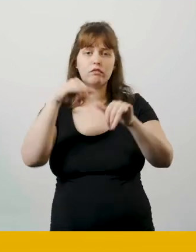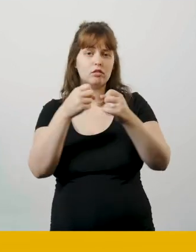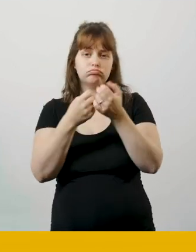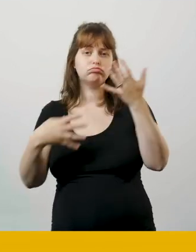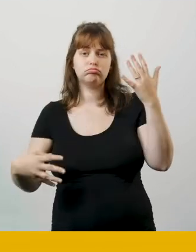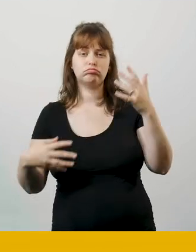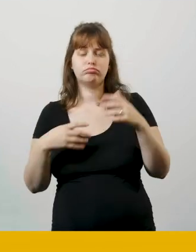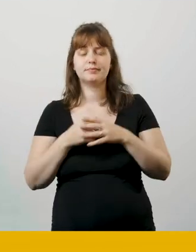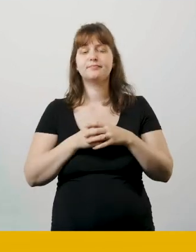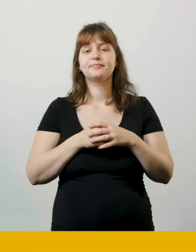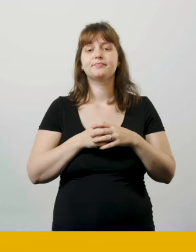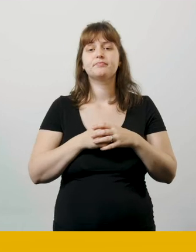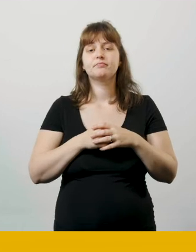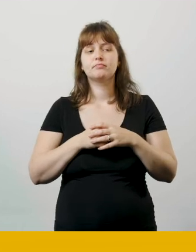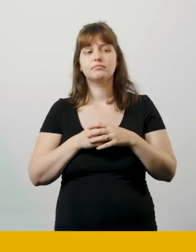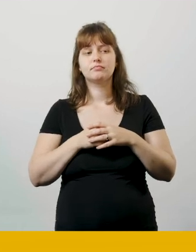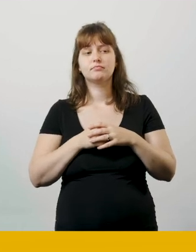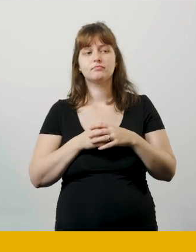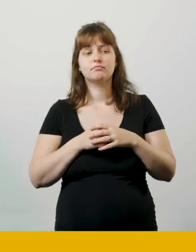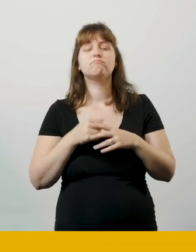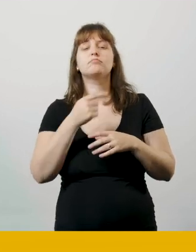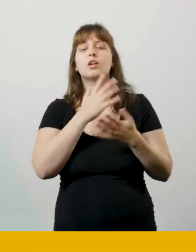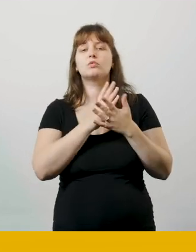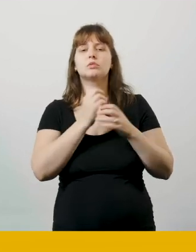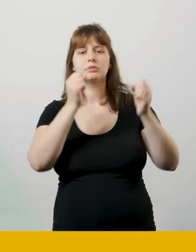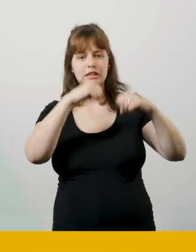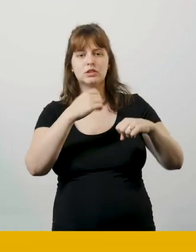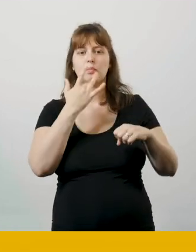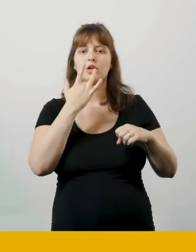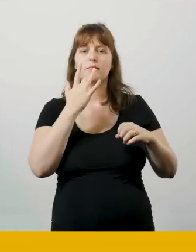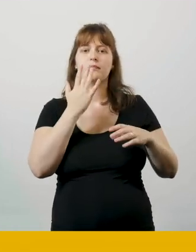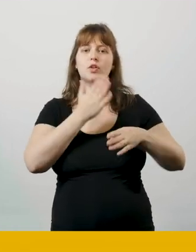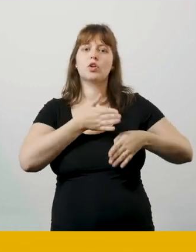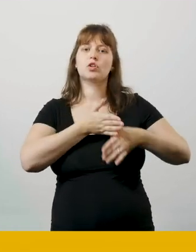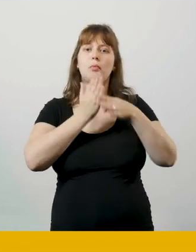And for this, they decided to